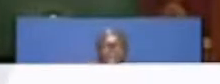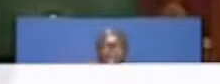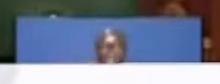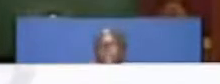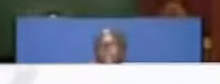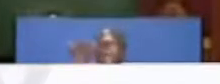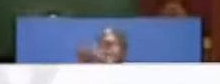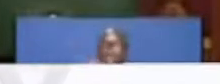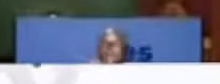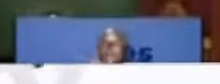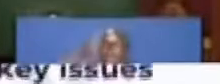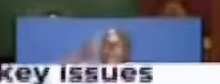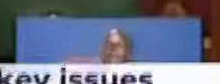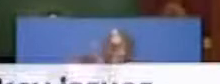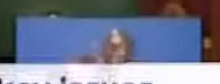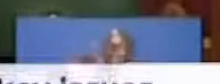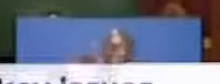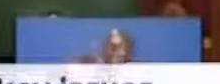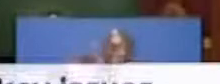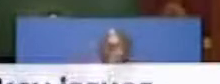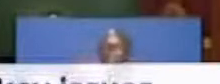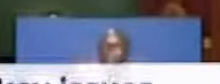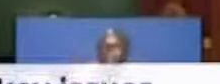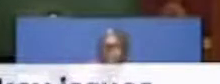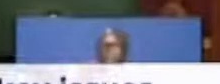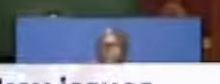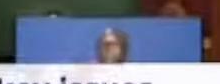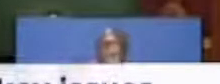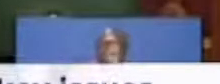this, but allow me to give a few examples.